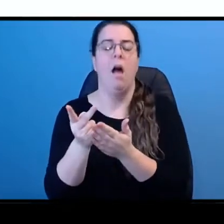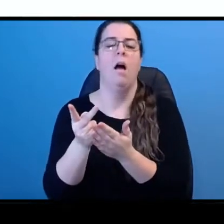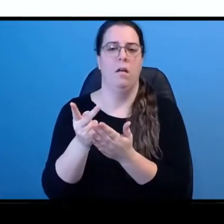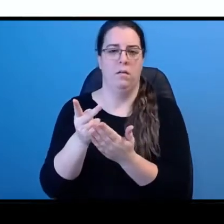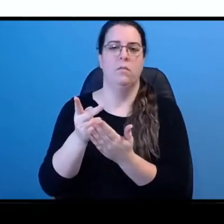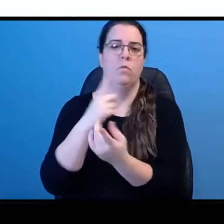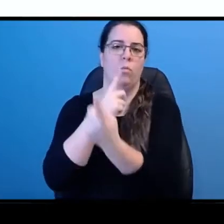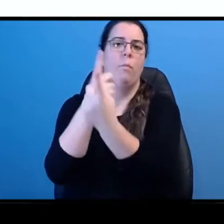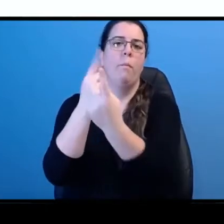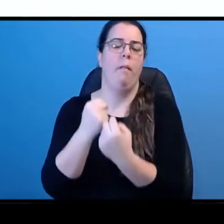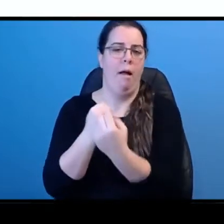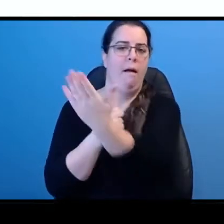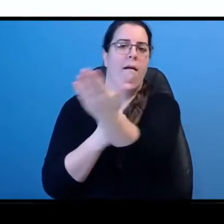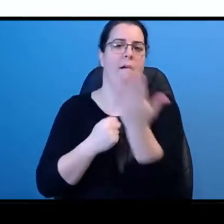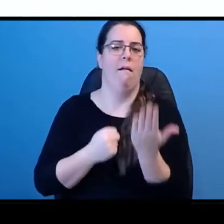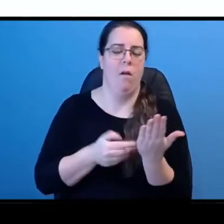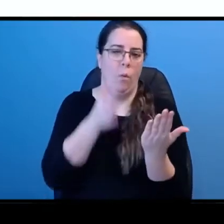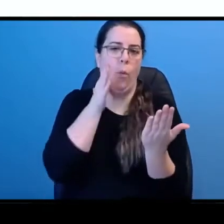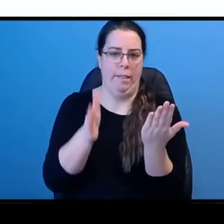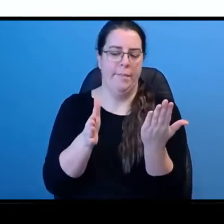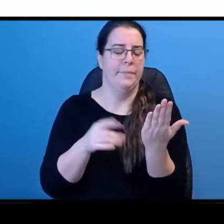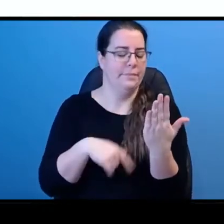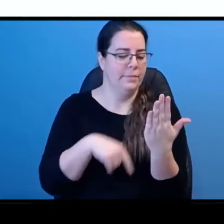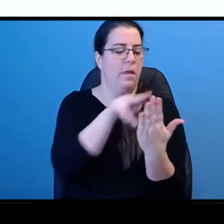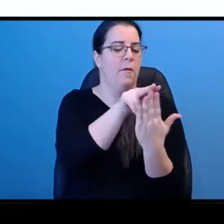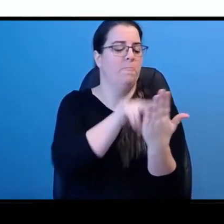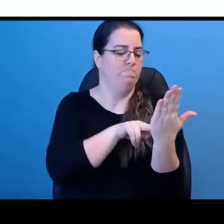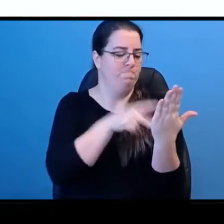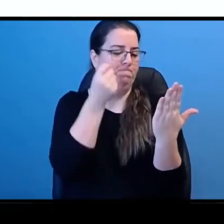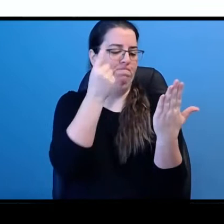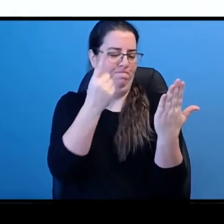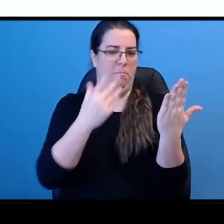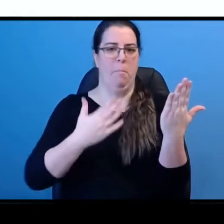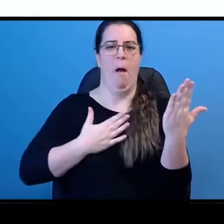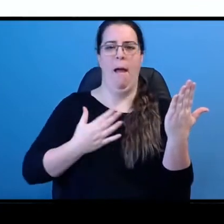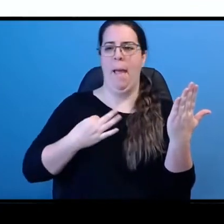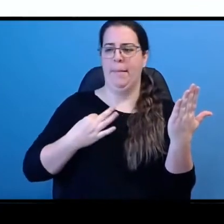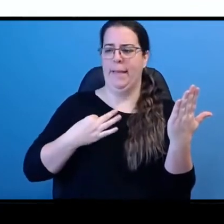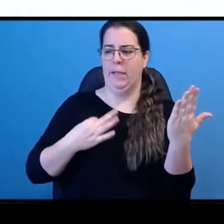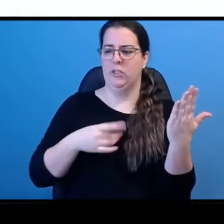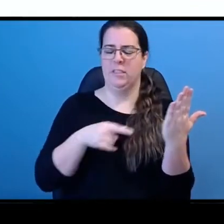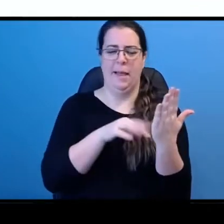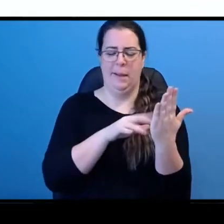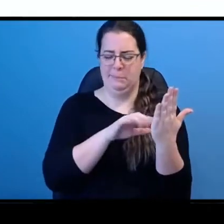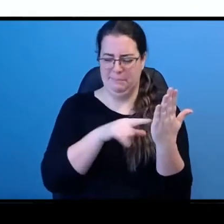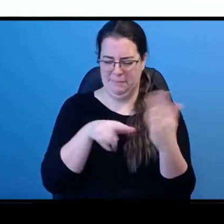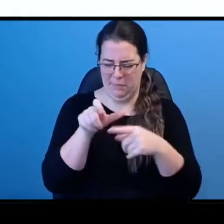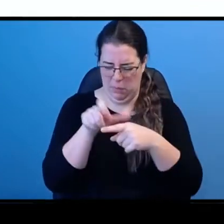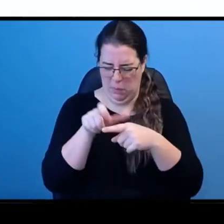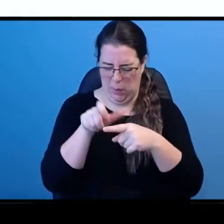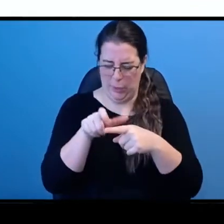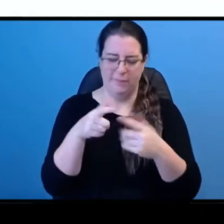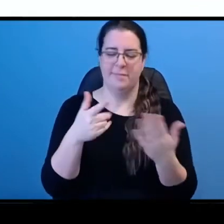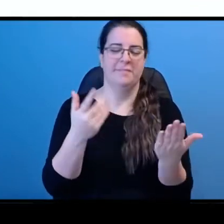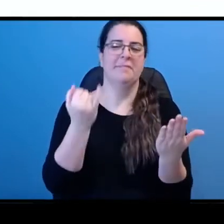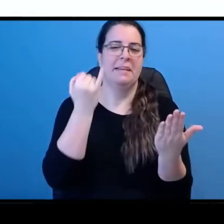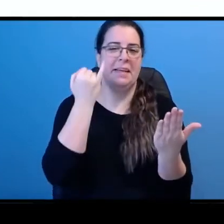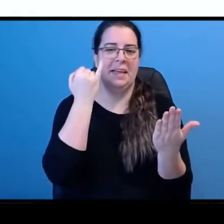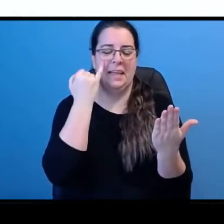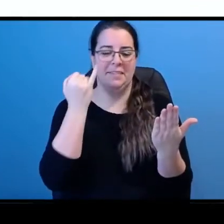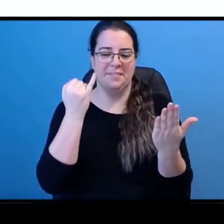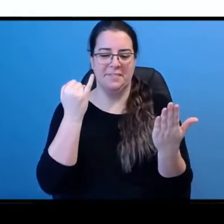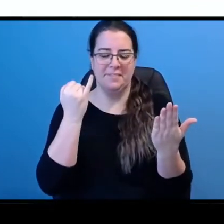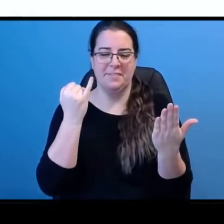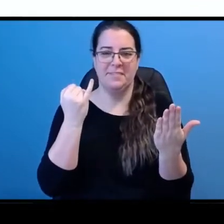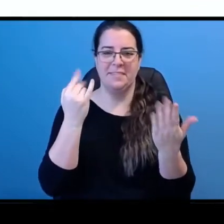way that your application went. I forgot the word. Whether or not you were successful in receiving the funding. That's the word